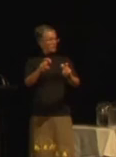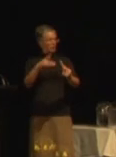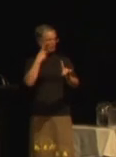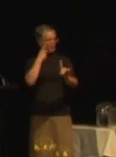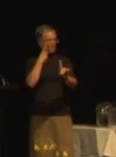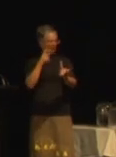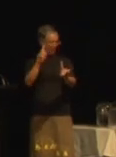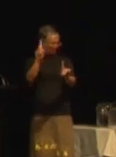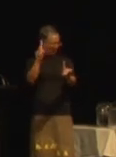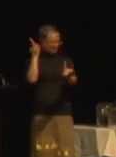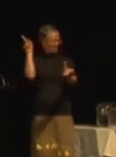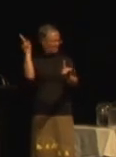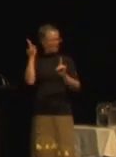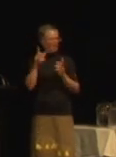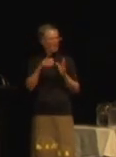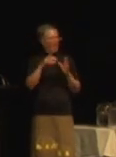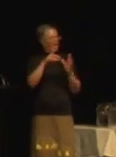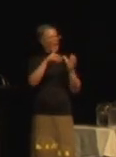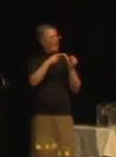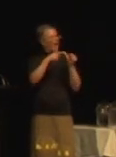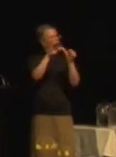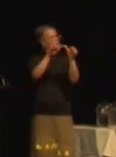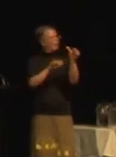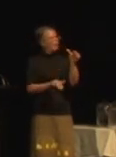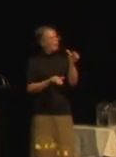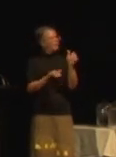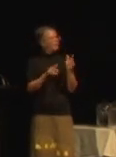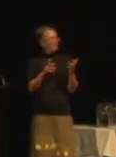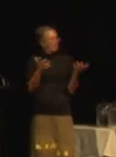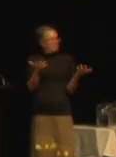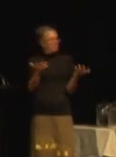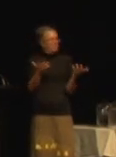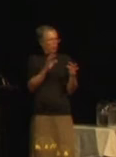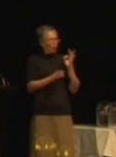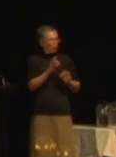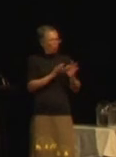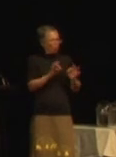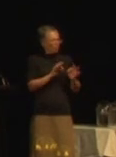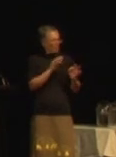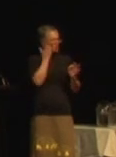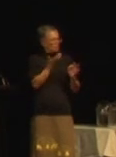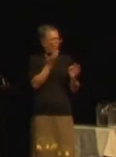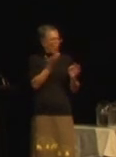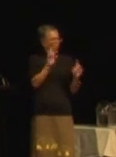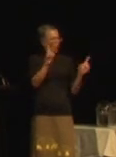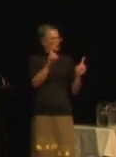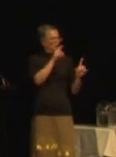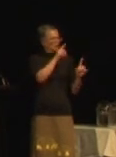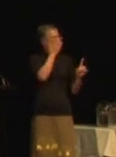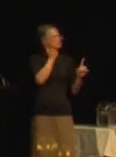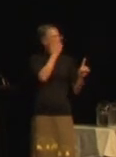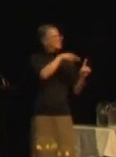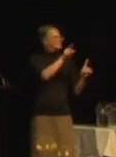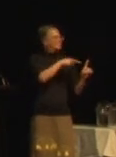Noble's research examines the algorithmic biases of Google, many of which re-entrench racist and sexist beliefs. In her